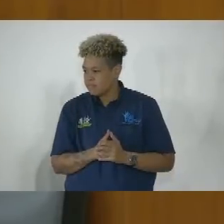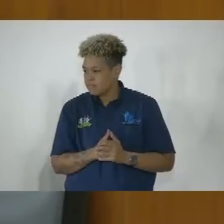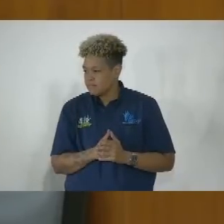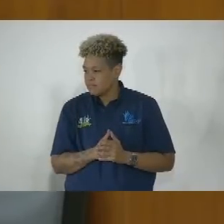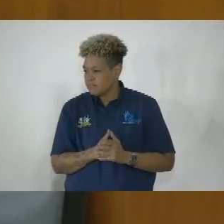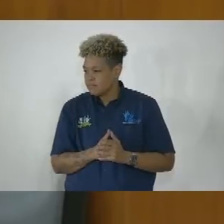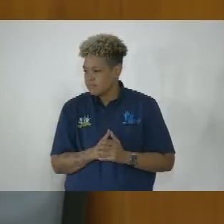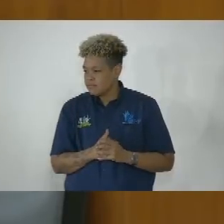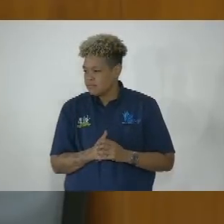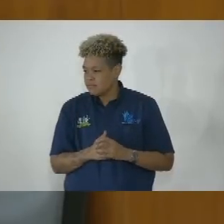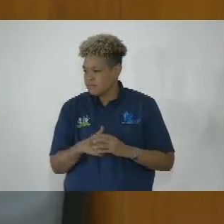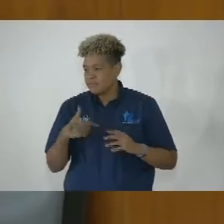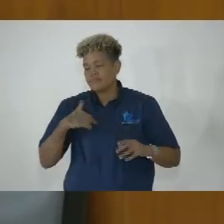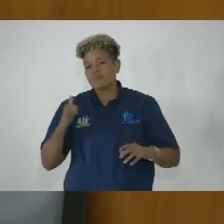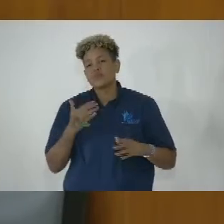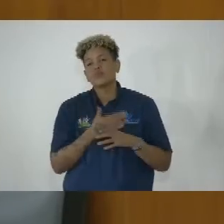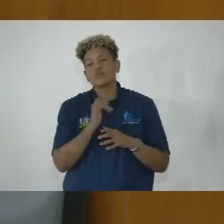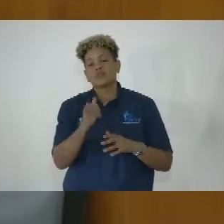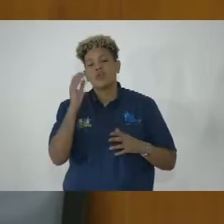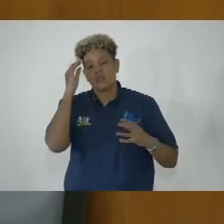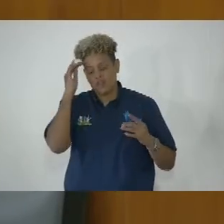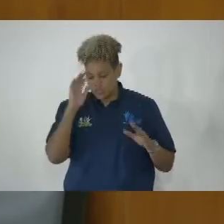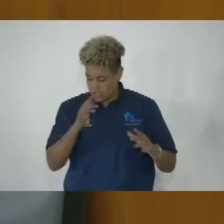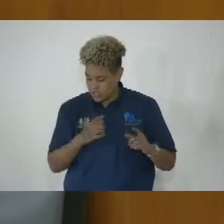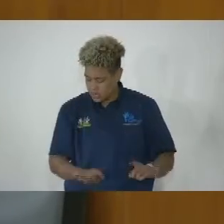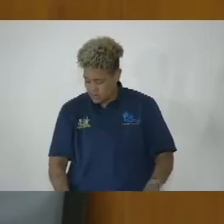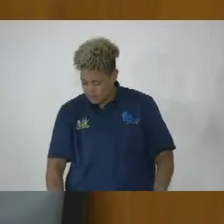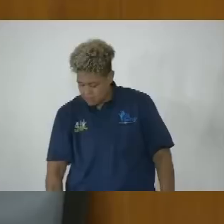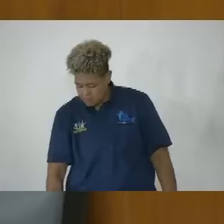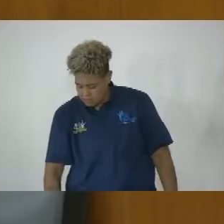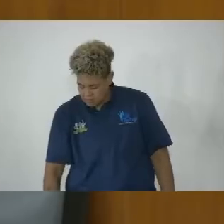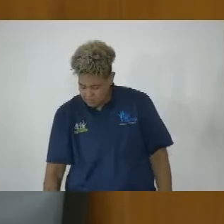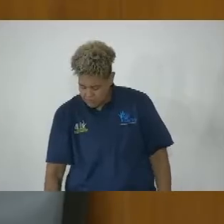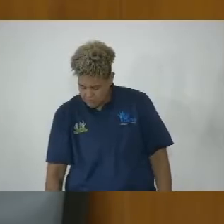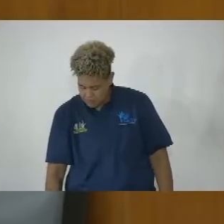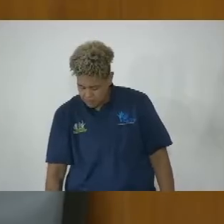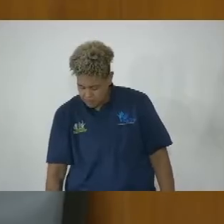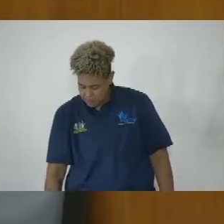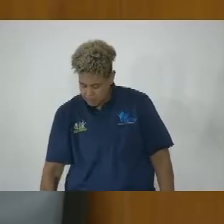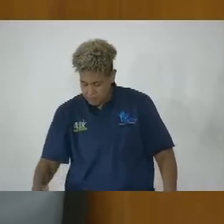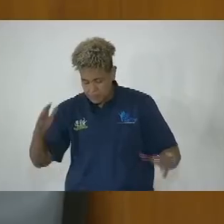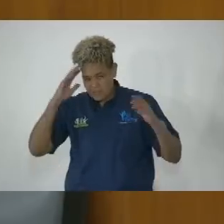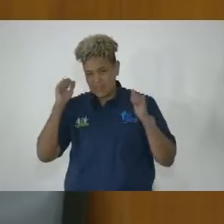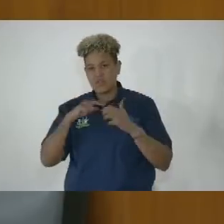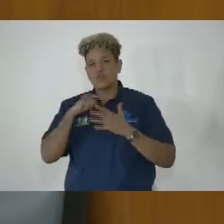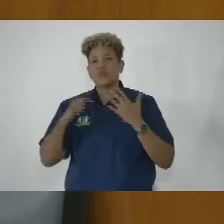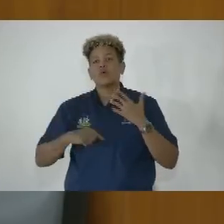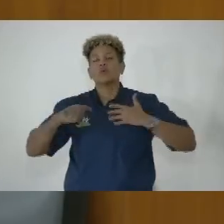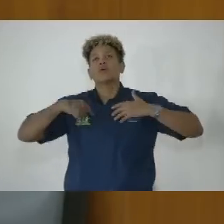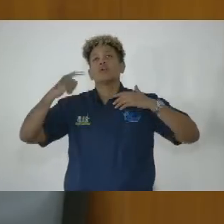So I too share that concern. And so, Mr. President, those were, I think,